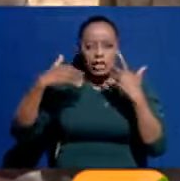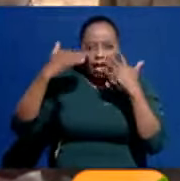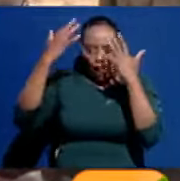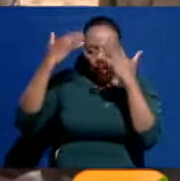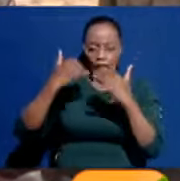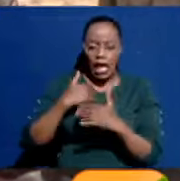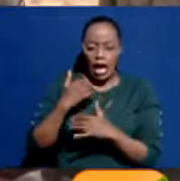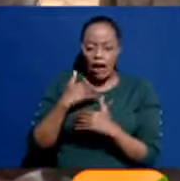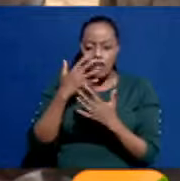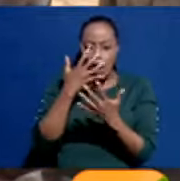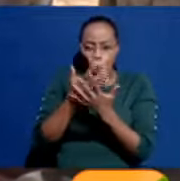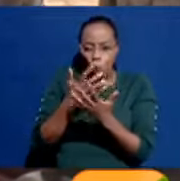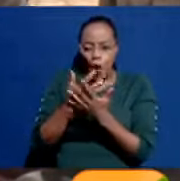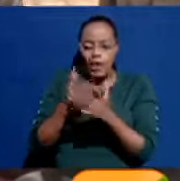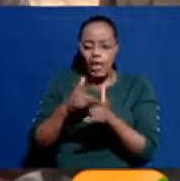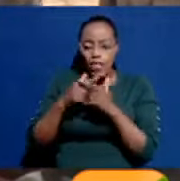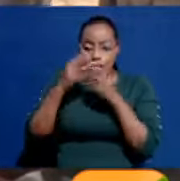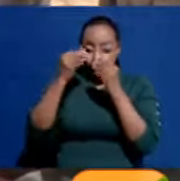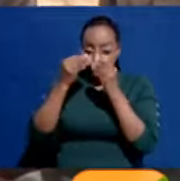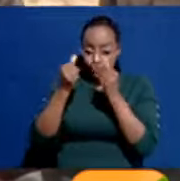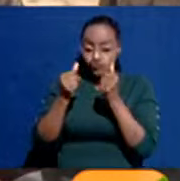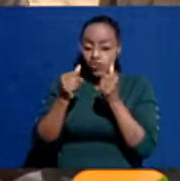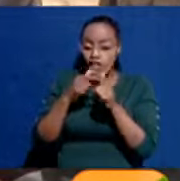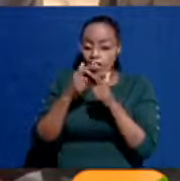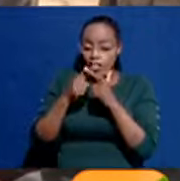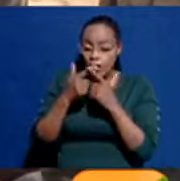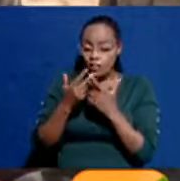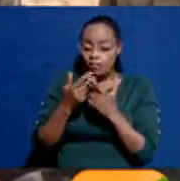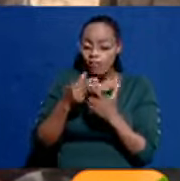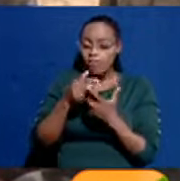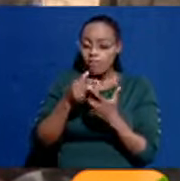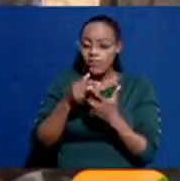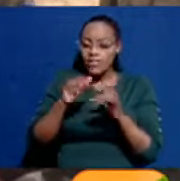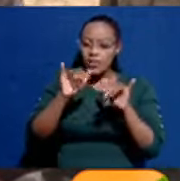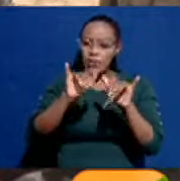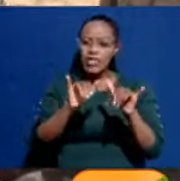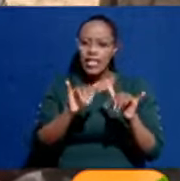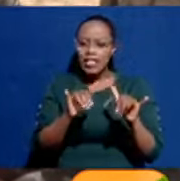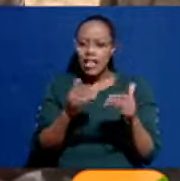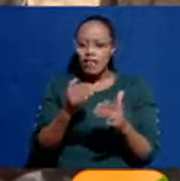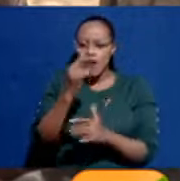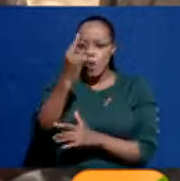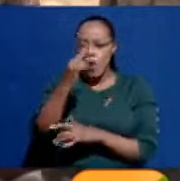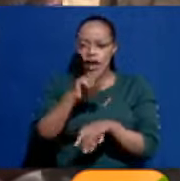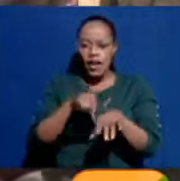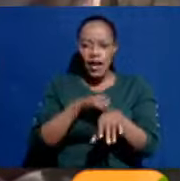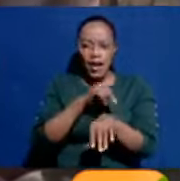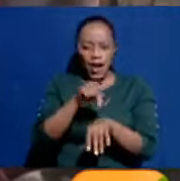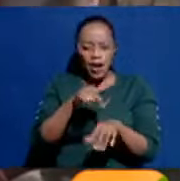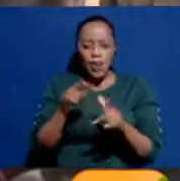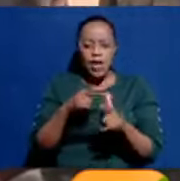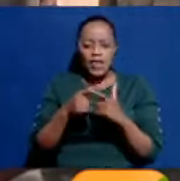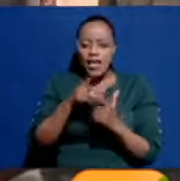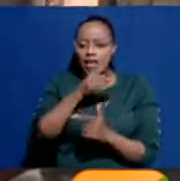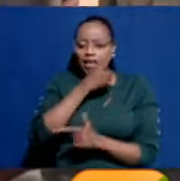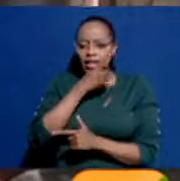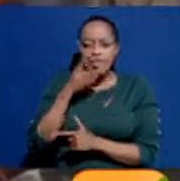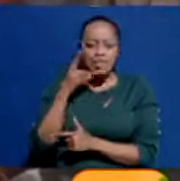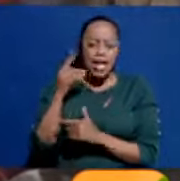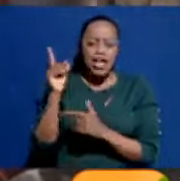hiyo udongo. Baada ya kupaka hiyo udongo tunakaa lisali moja ikauke